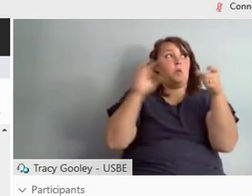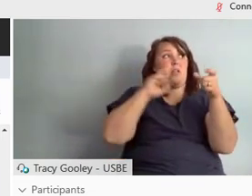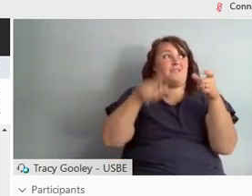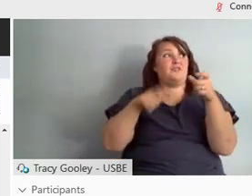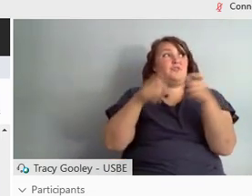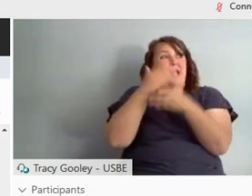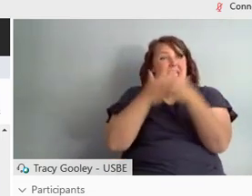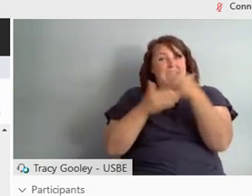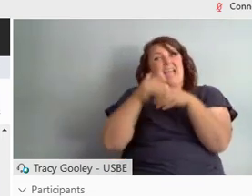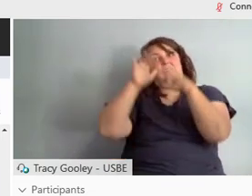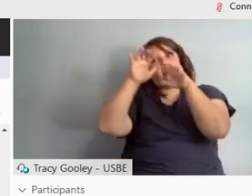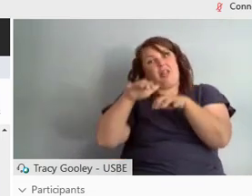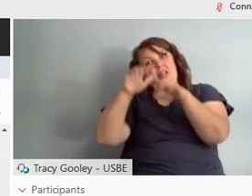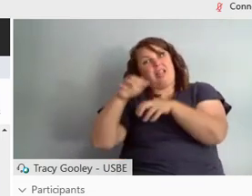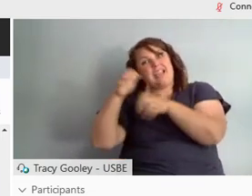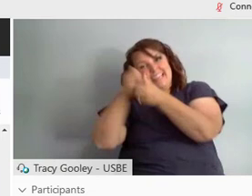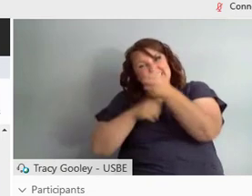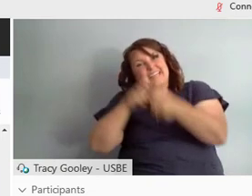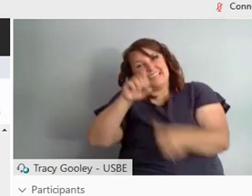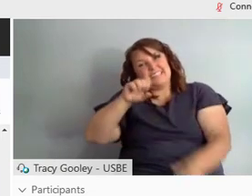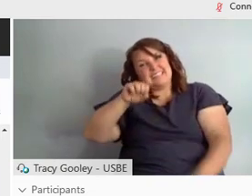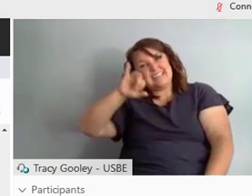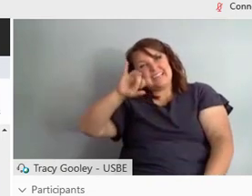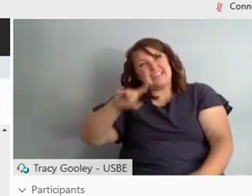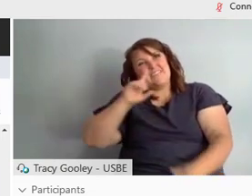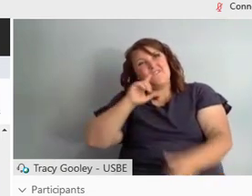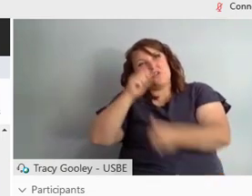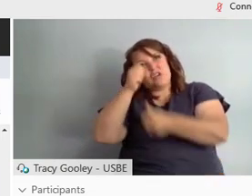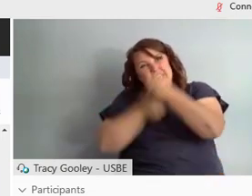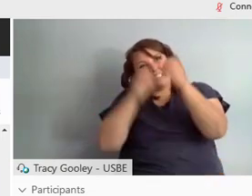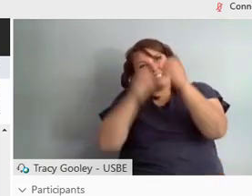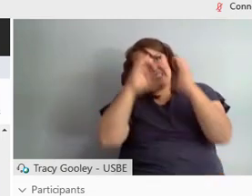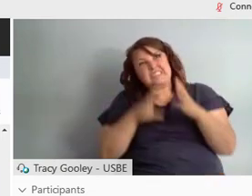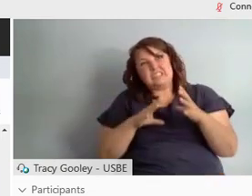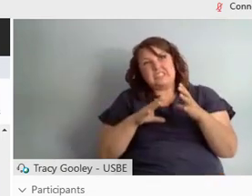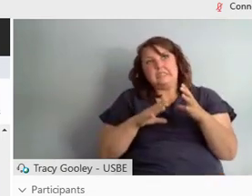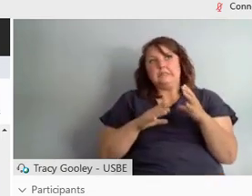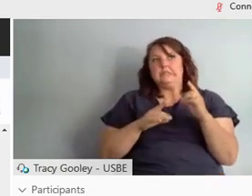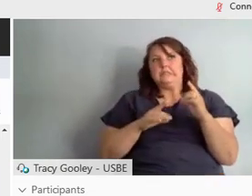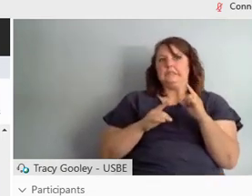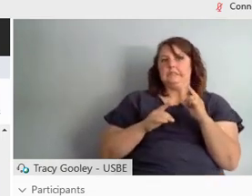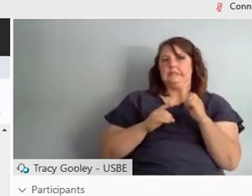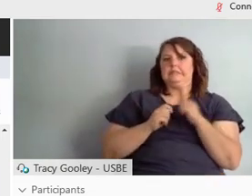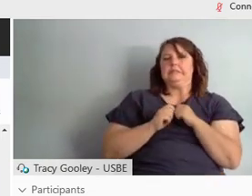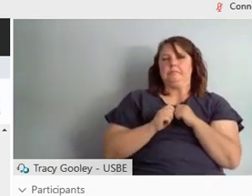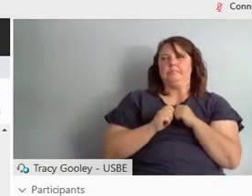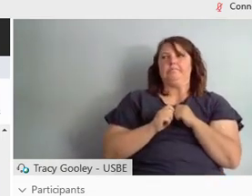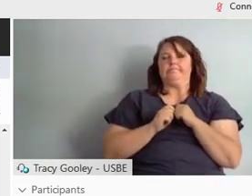will have to manually enter each SSID to correspond with the correct teacher.